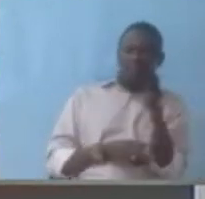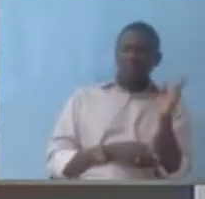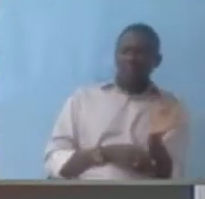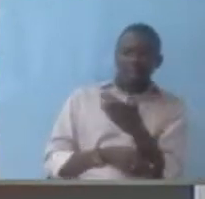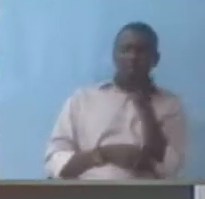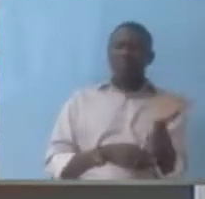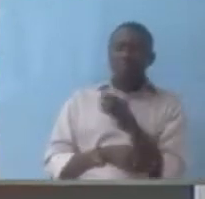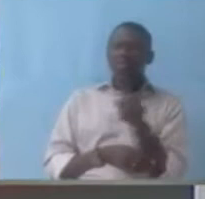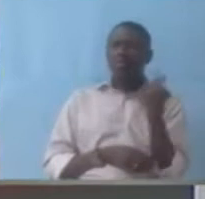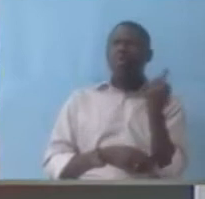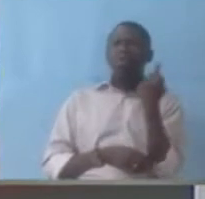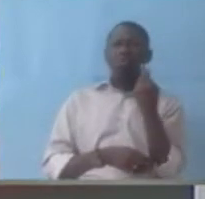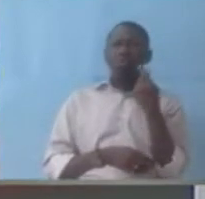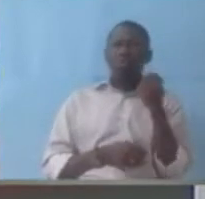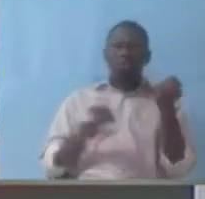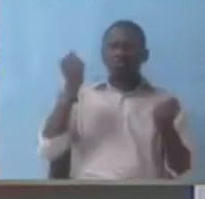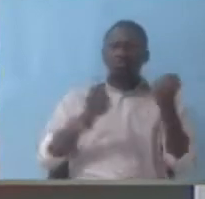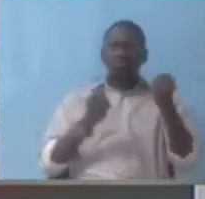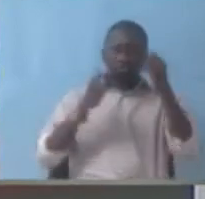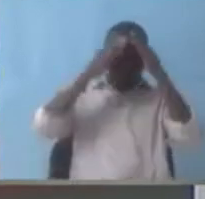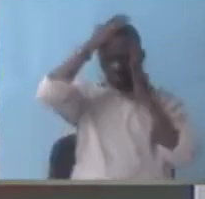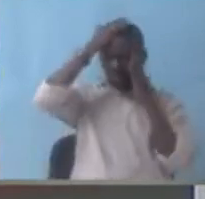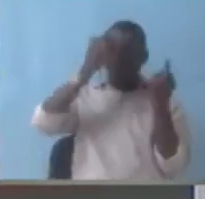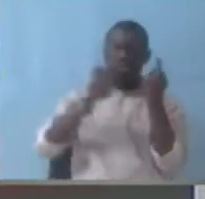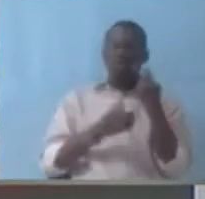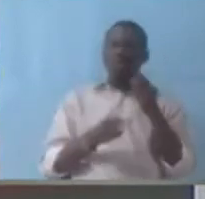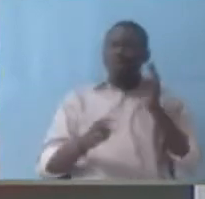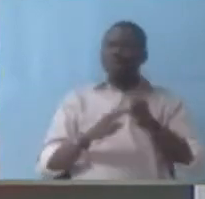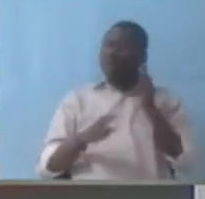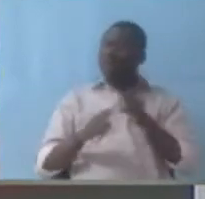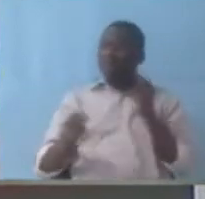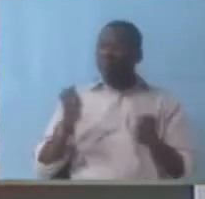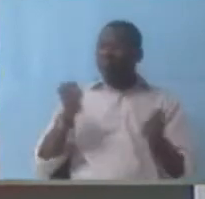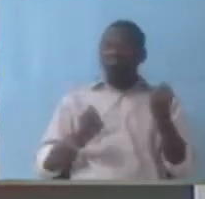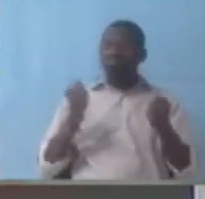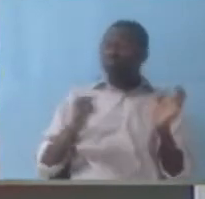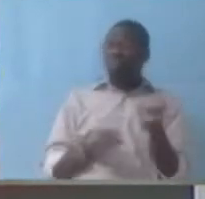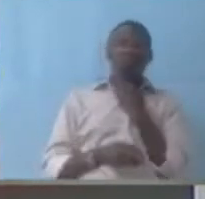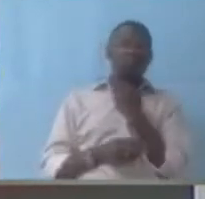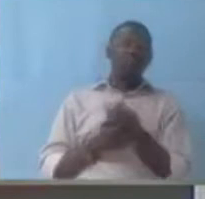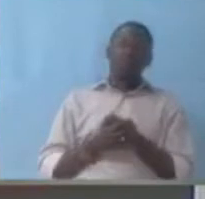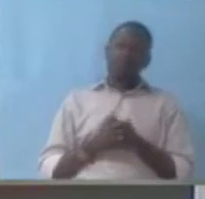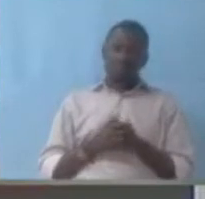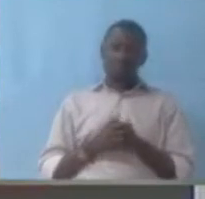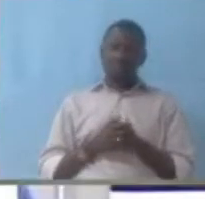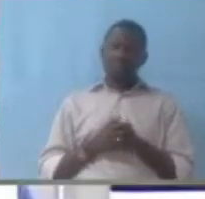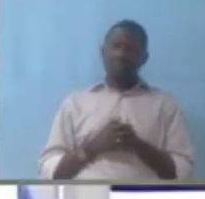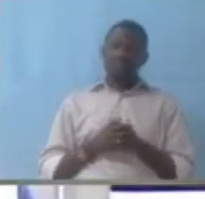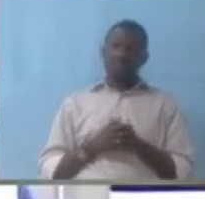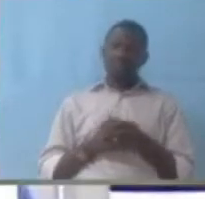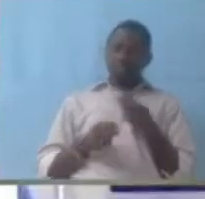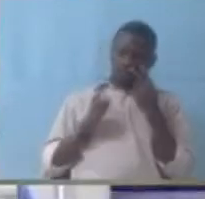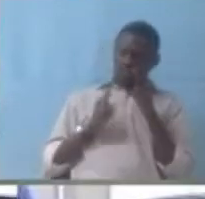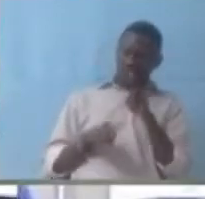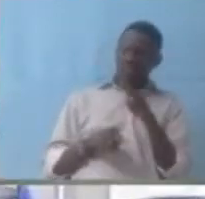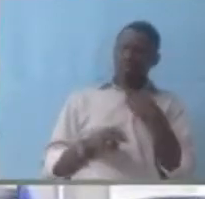siloka beka ke sojar moto leti inimbori balu bitakan ayutani na ebitala ebina. And as far as you were